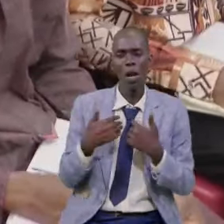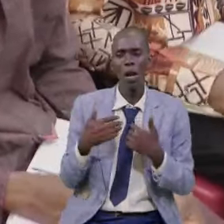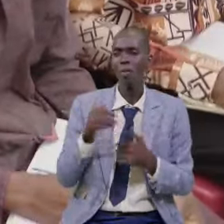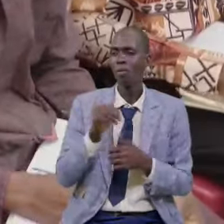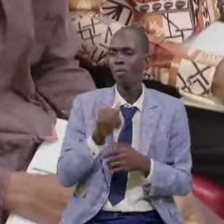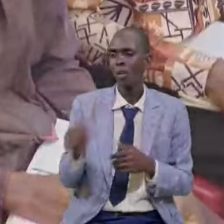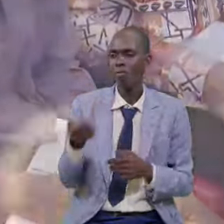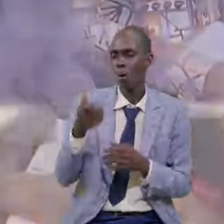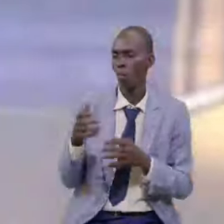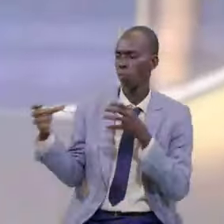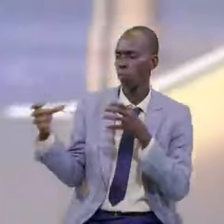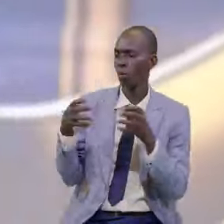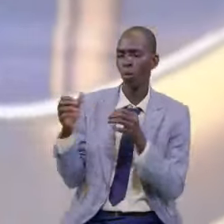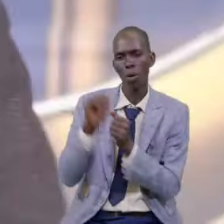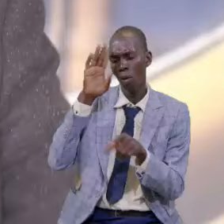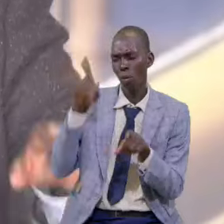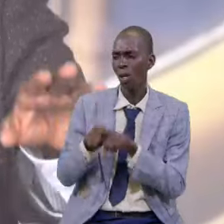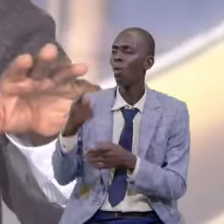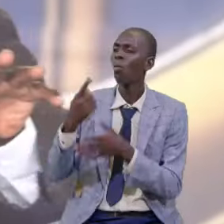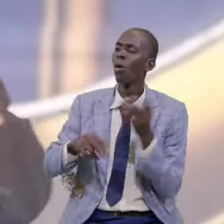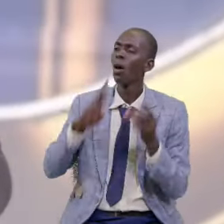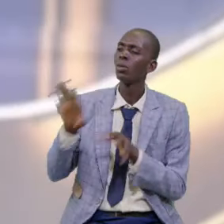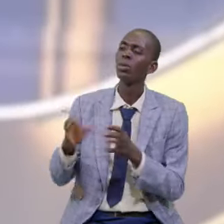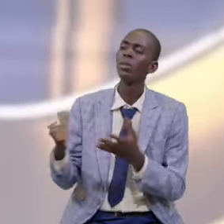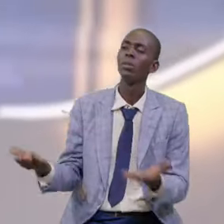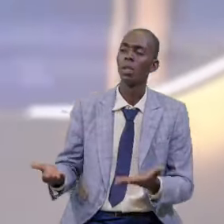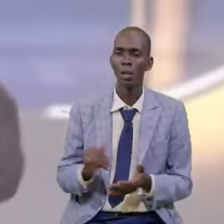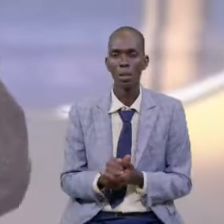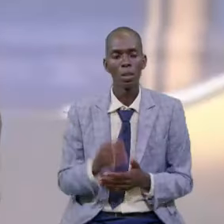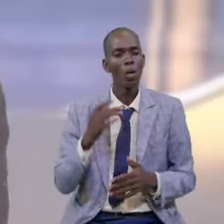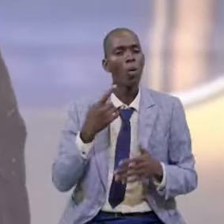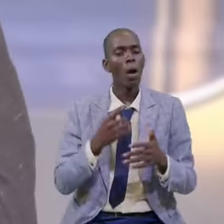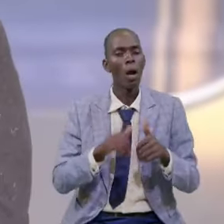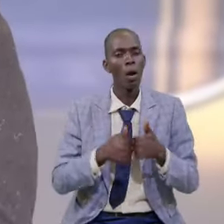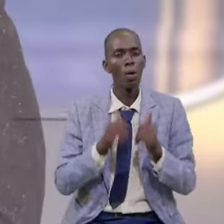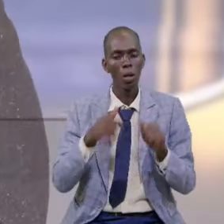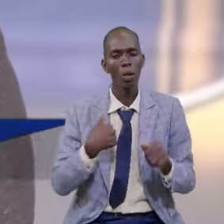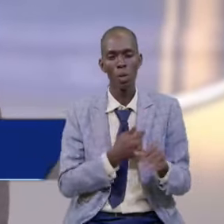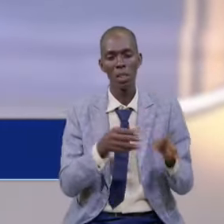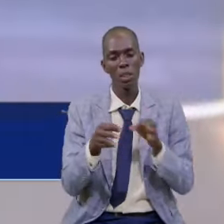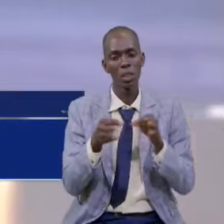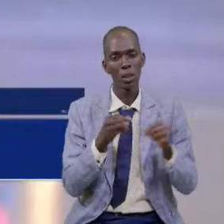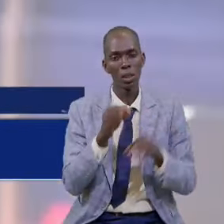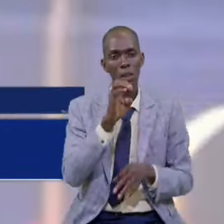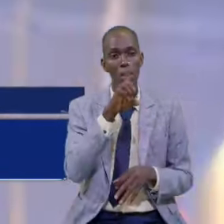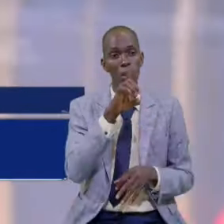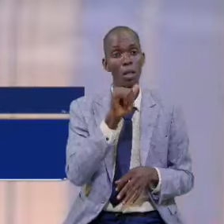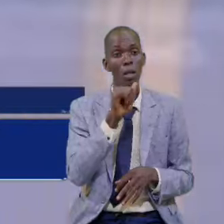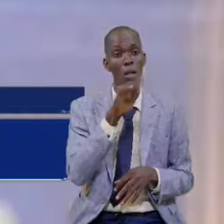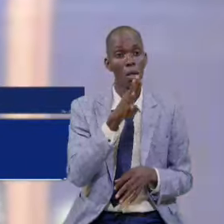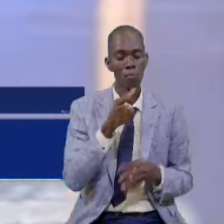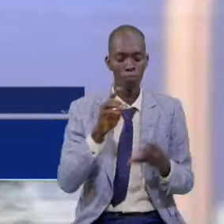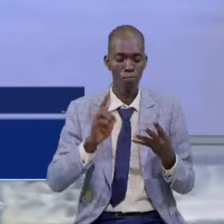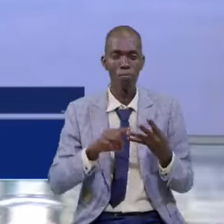What are you doing here? Eliab, how do you describe Eliab? It's an embarrassing liability